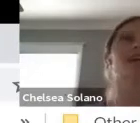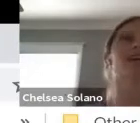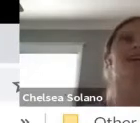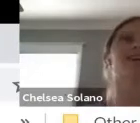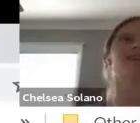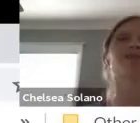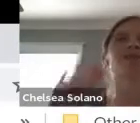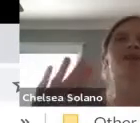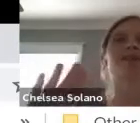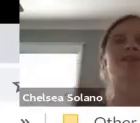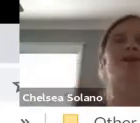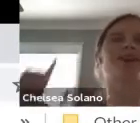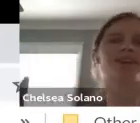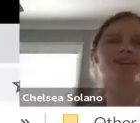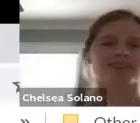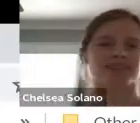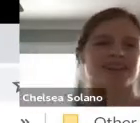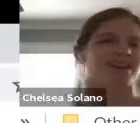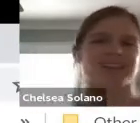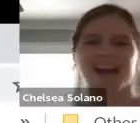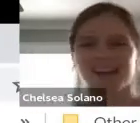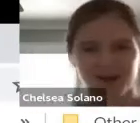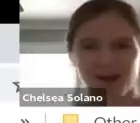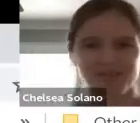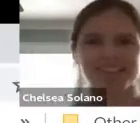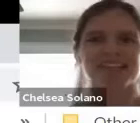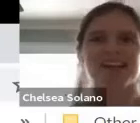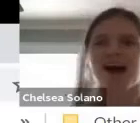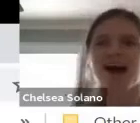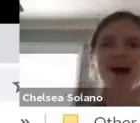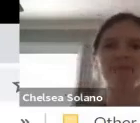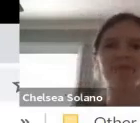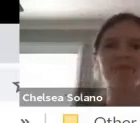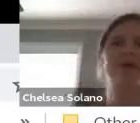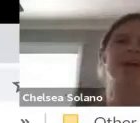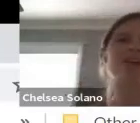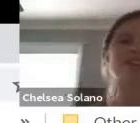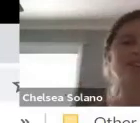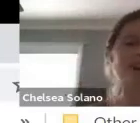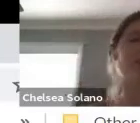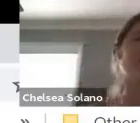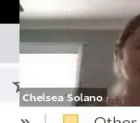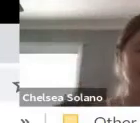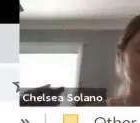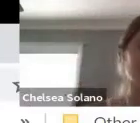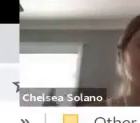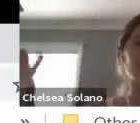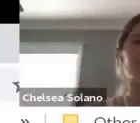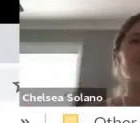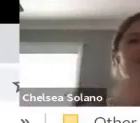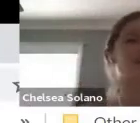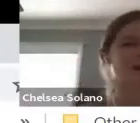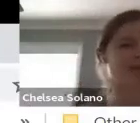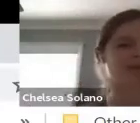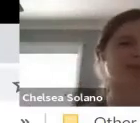things that people say to inspire a design for an office. So, I mean, I could tell that